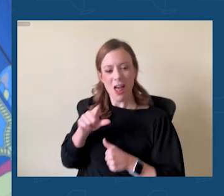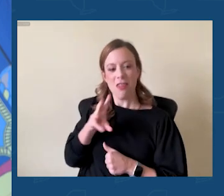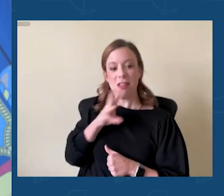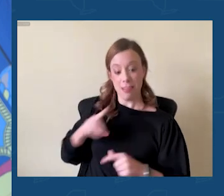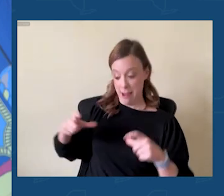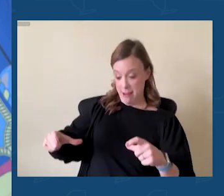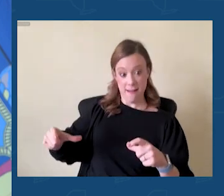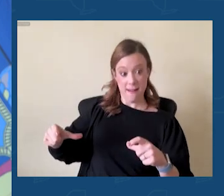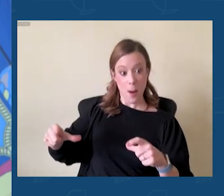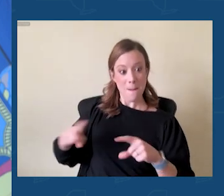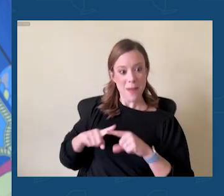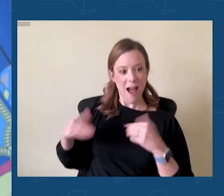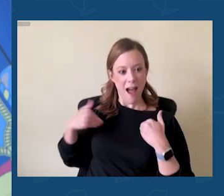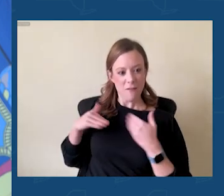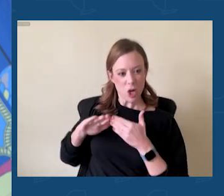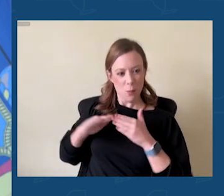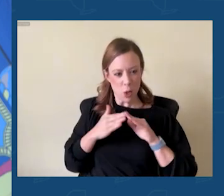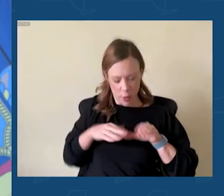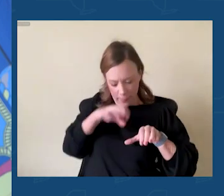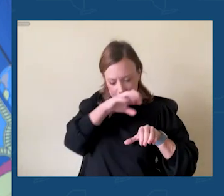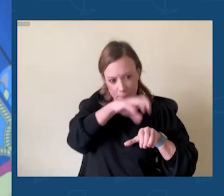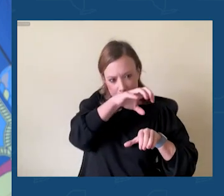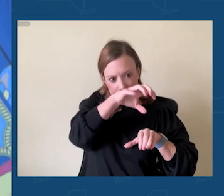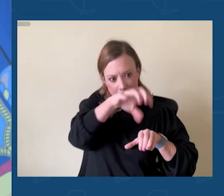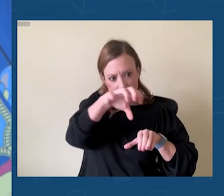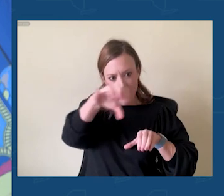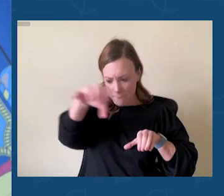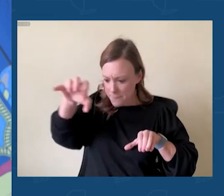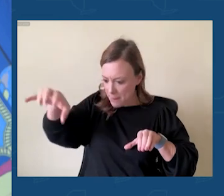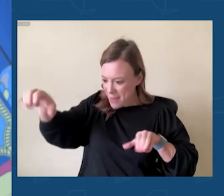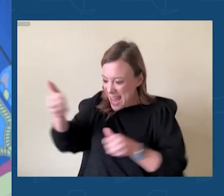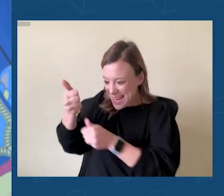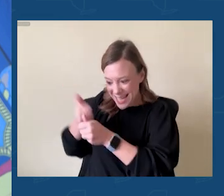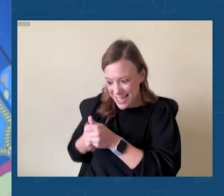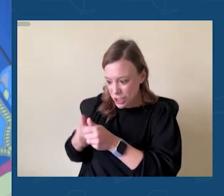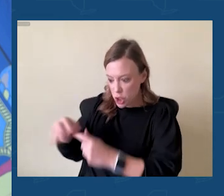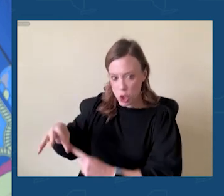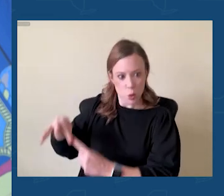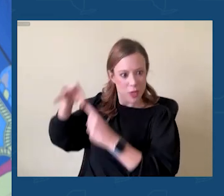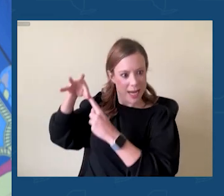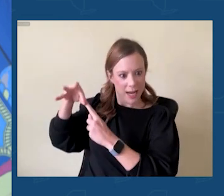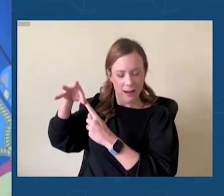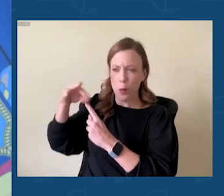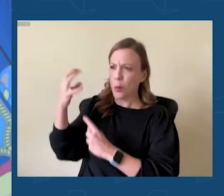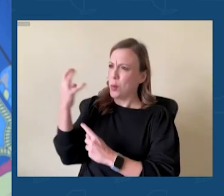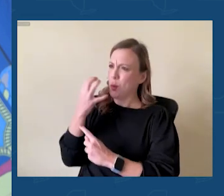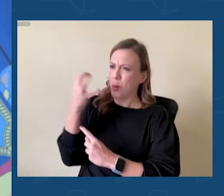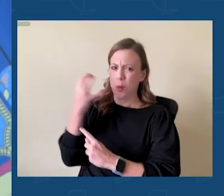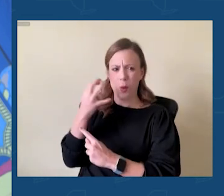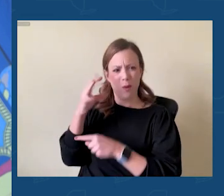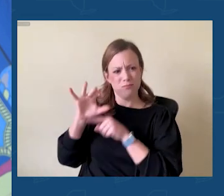a sense of personality and charm and vibrancy. And that's what today is all about.